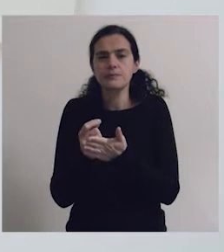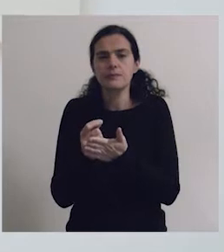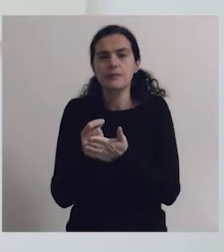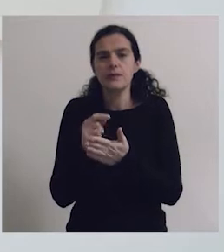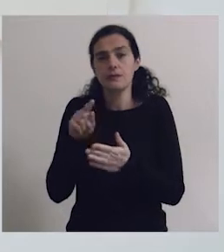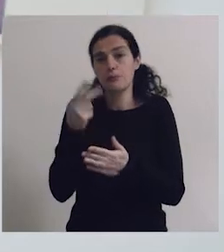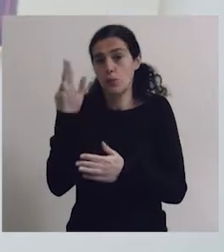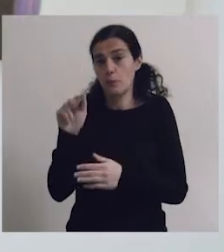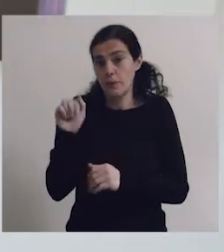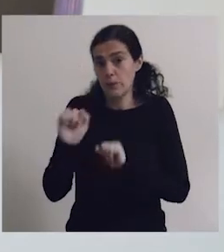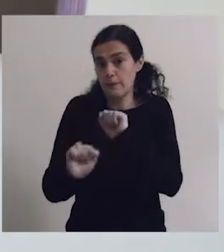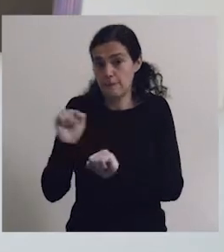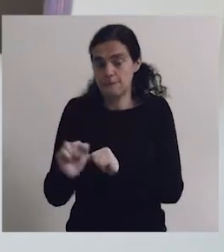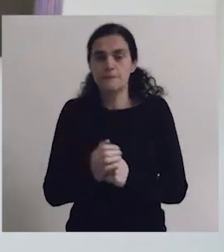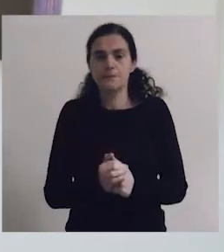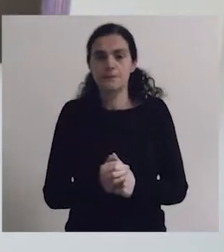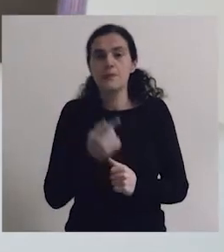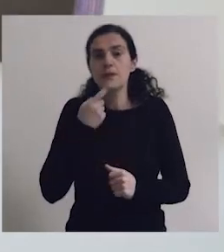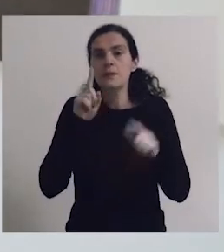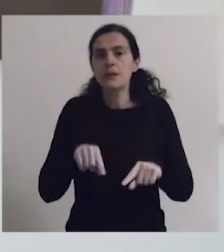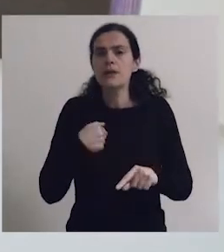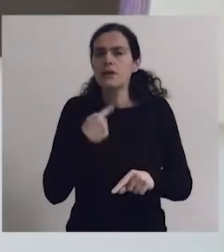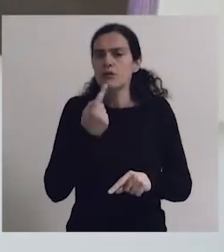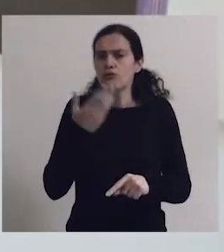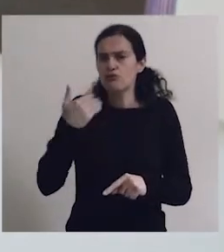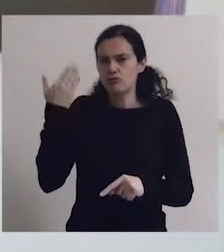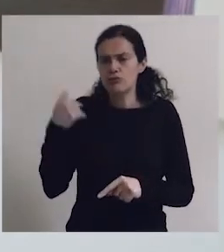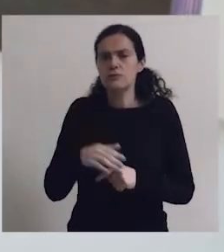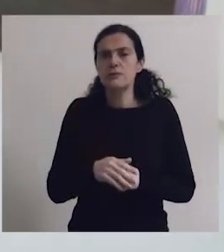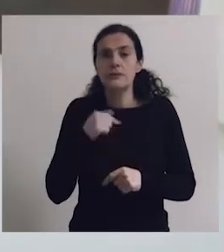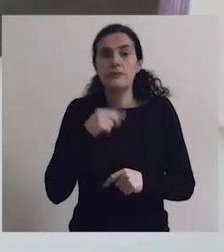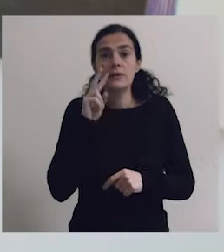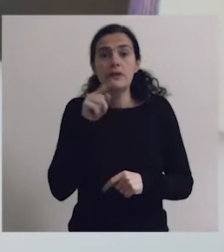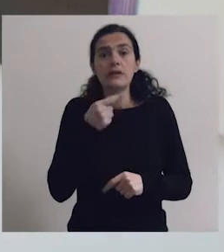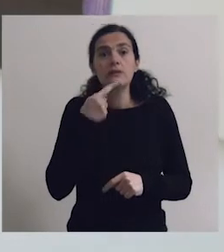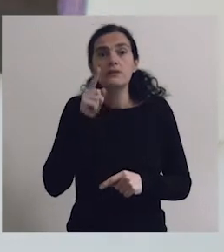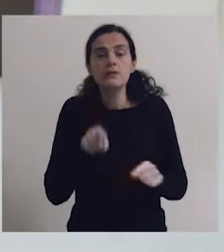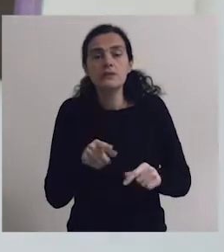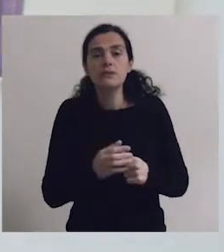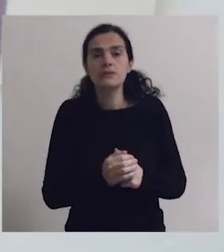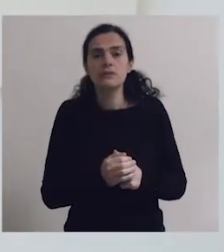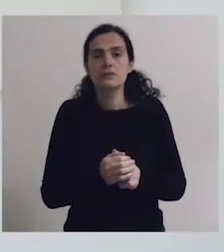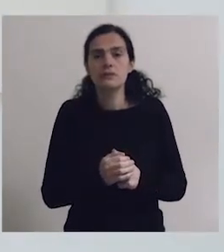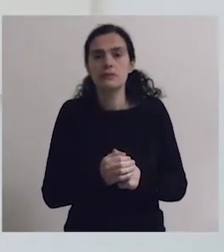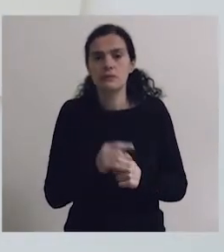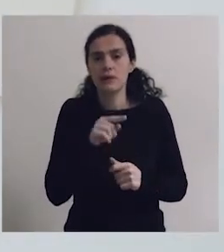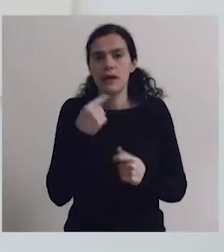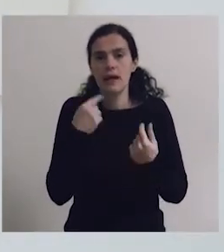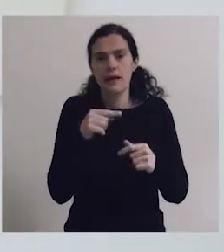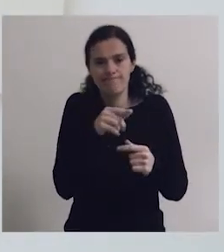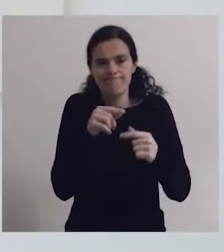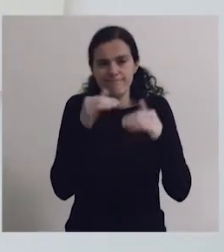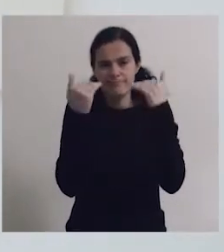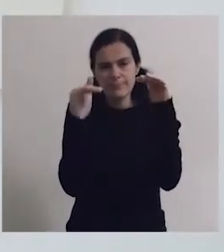own painting. Again, as I mentioned earlier, you see here again the edge of her